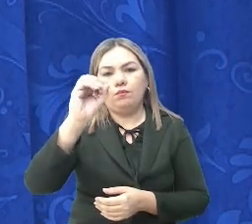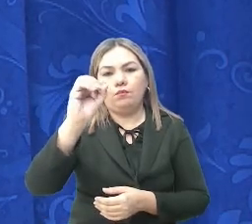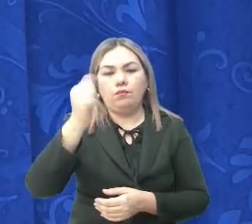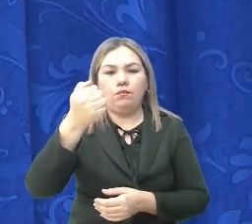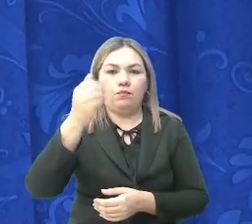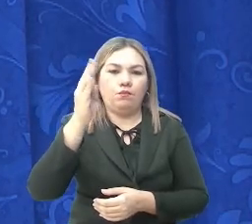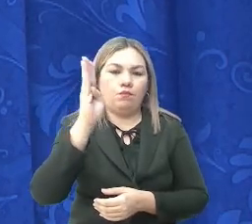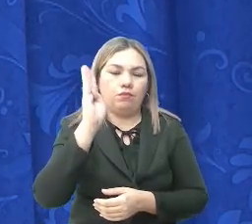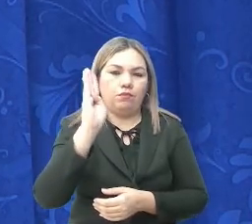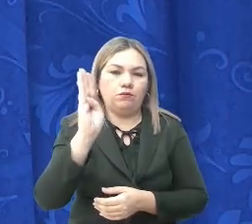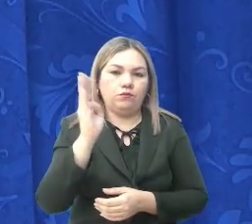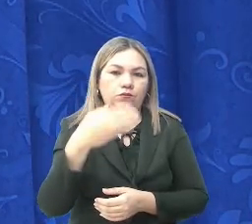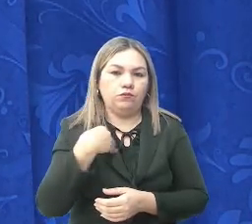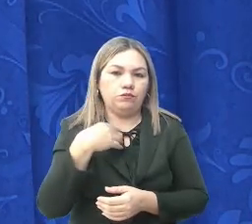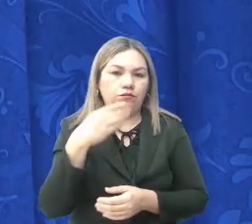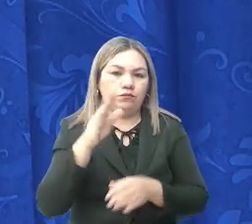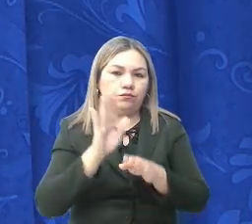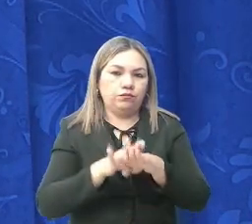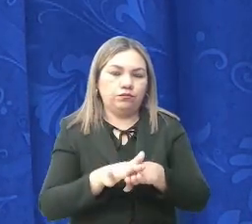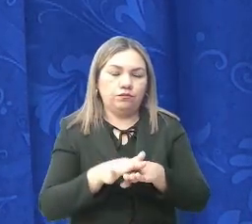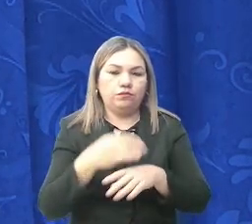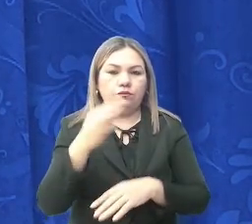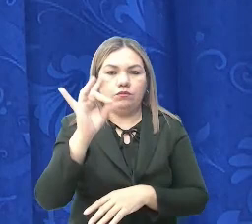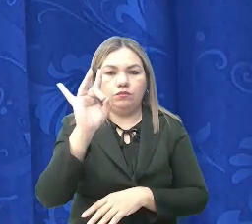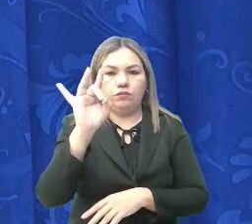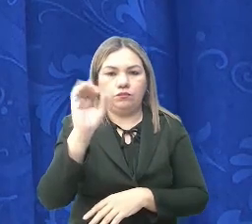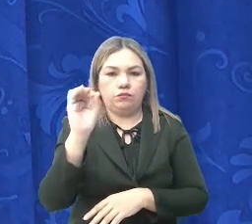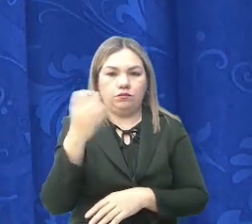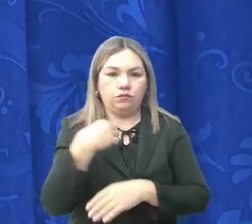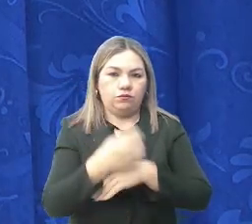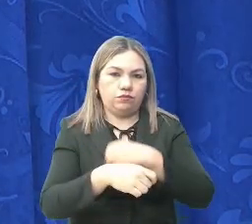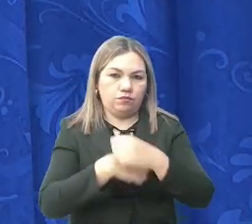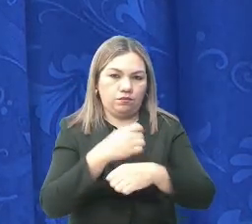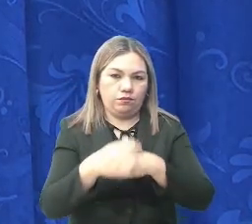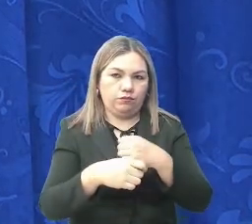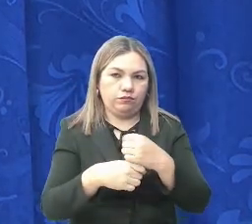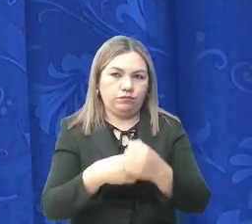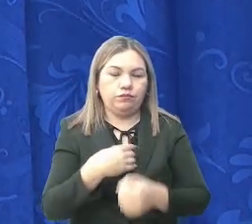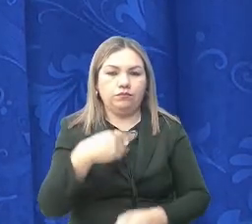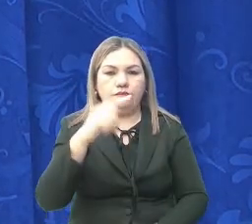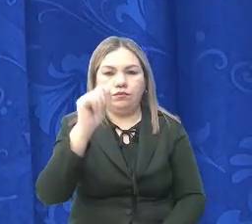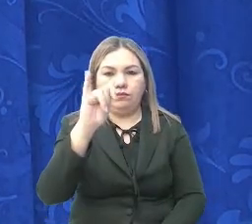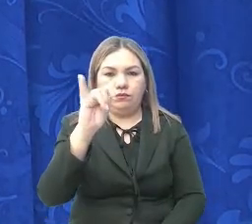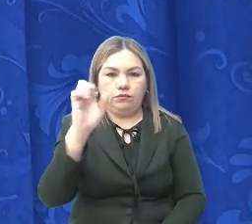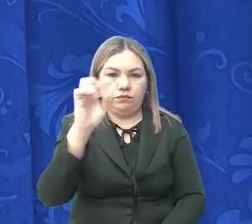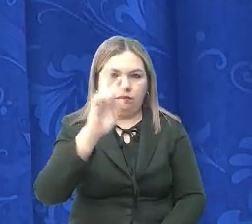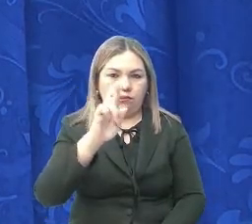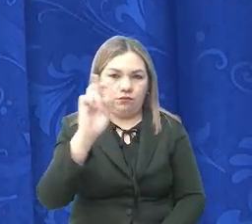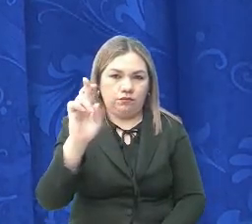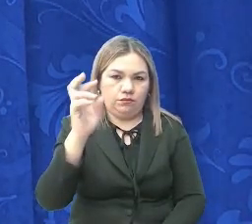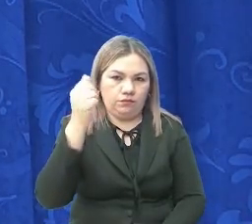under the hand of Israel, and the land has had rest 40 years.